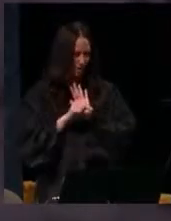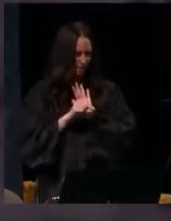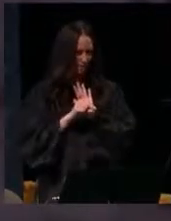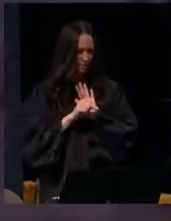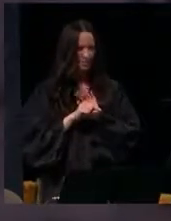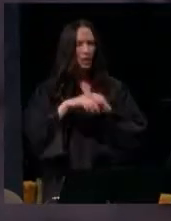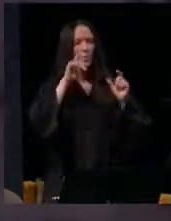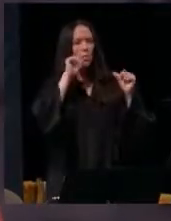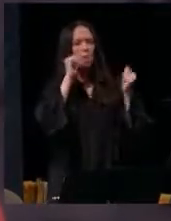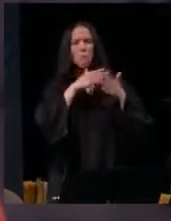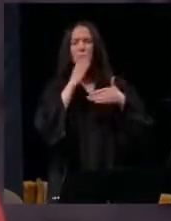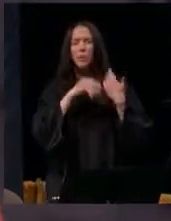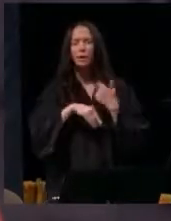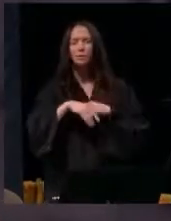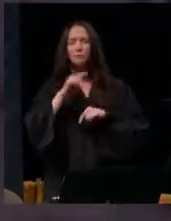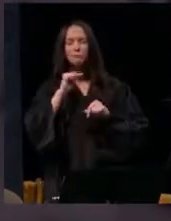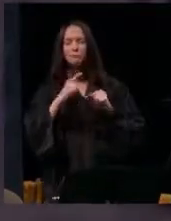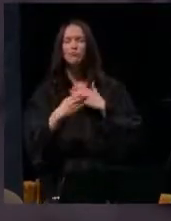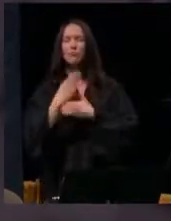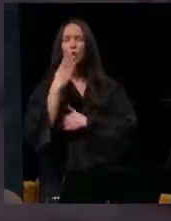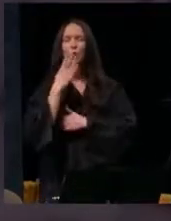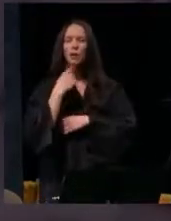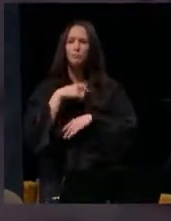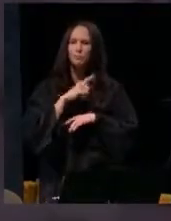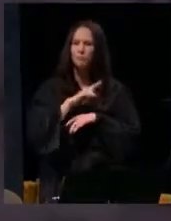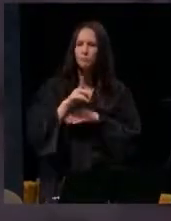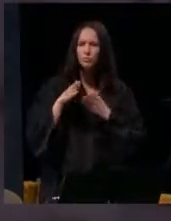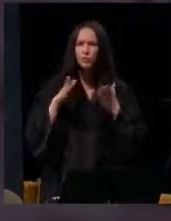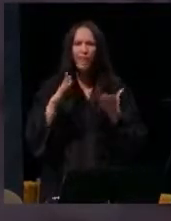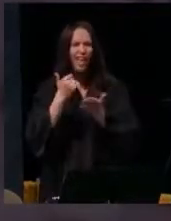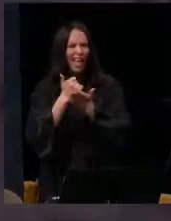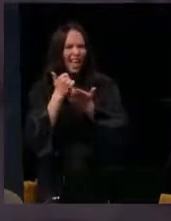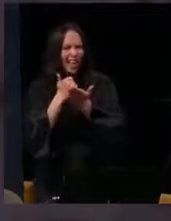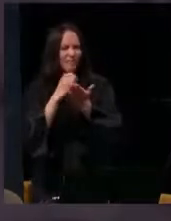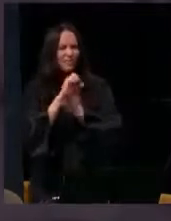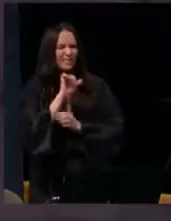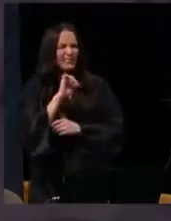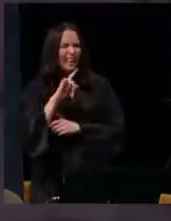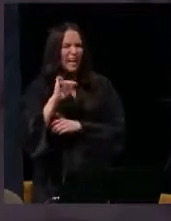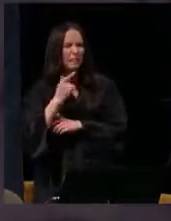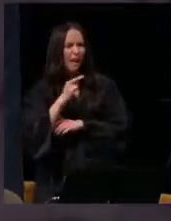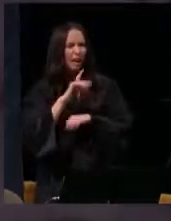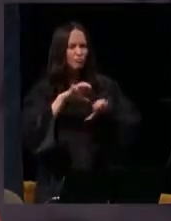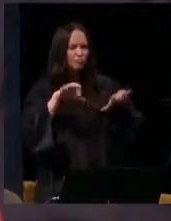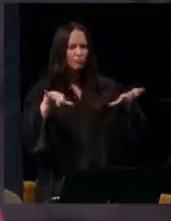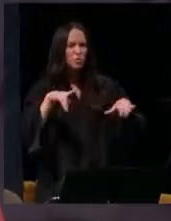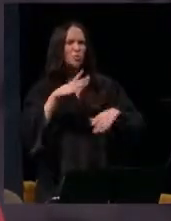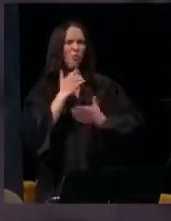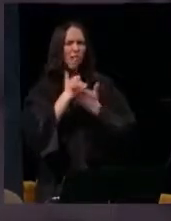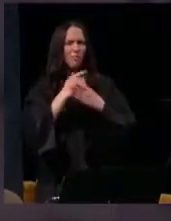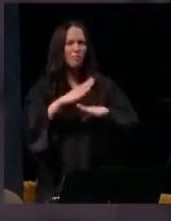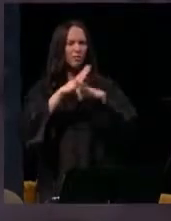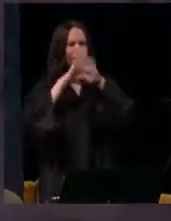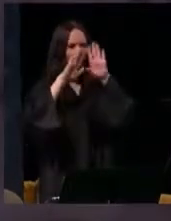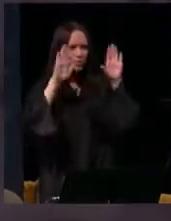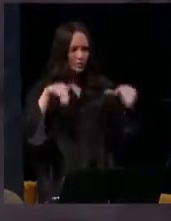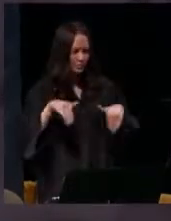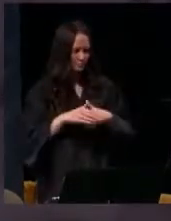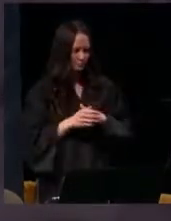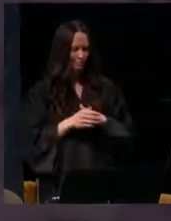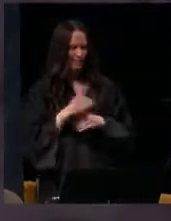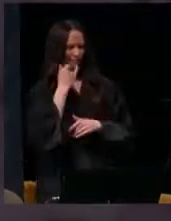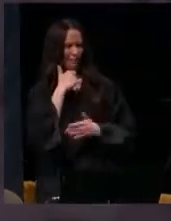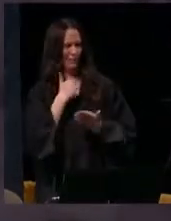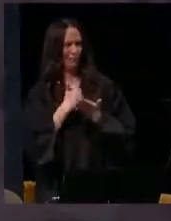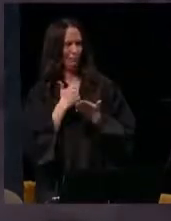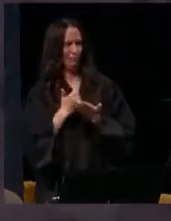mornings, step outside my house, and help the families of my cul-de-sac make sandbags to protect our houses. How helpful I actually